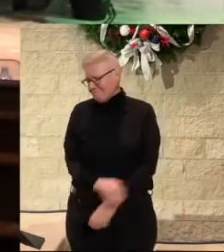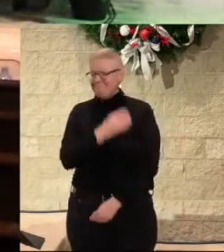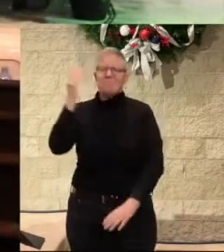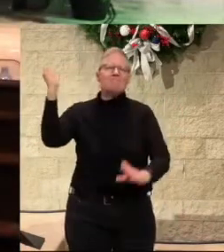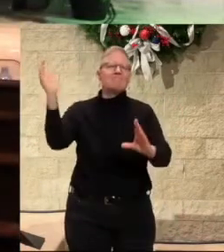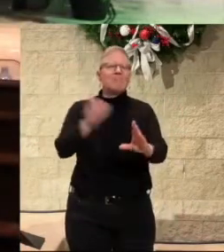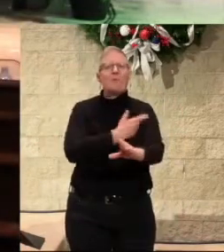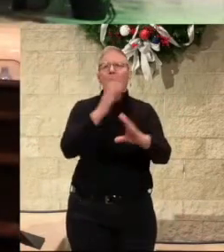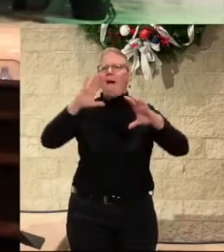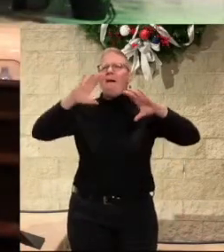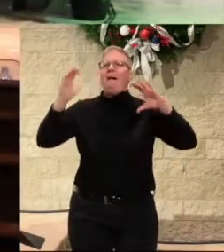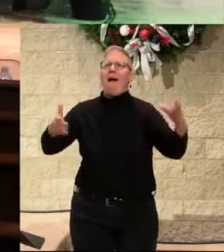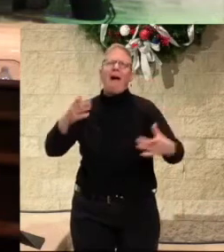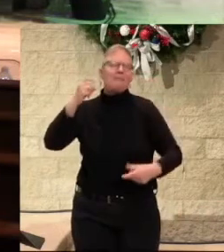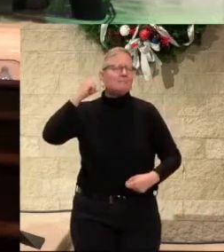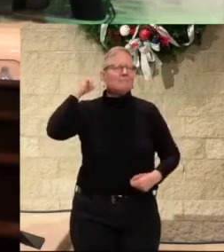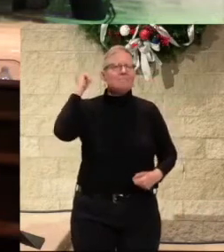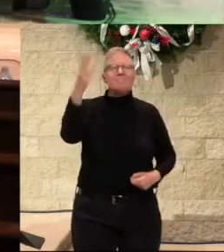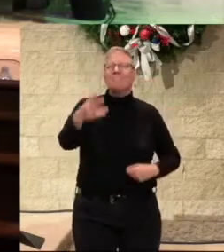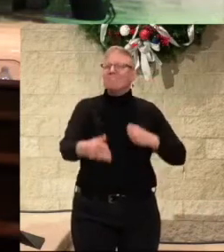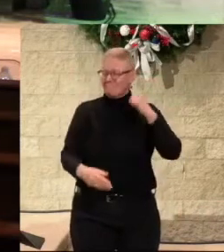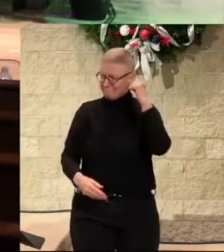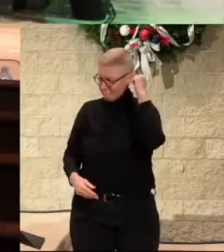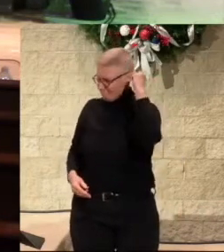Choirs will be singing